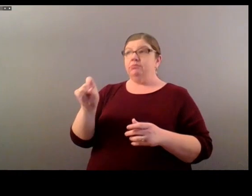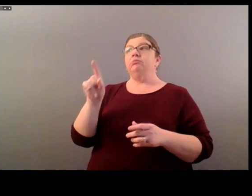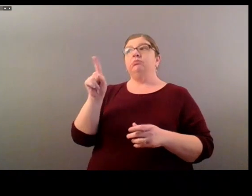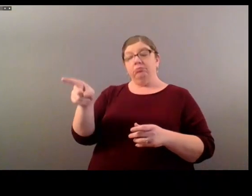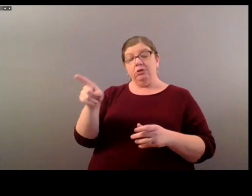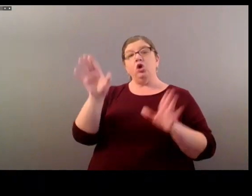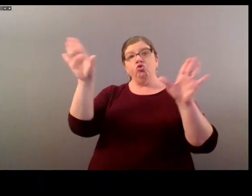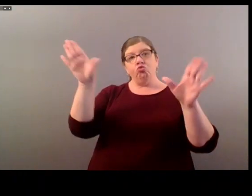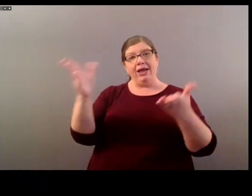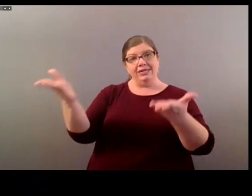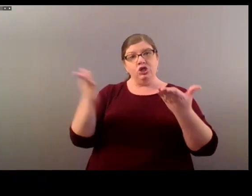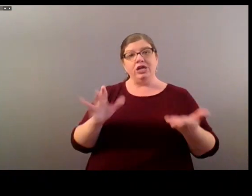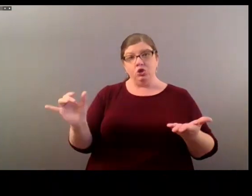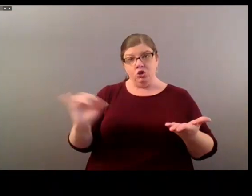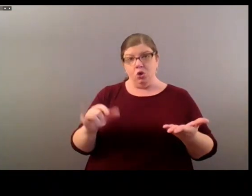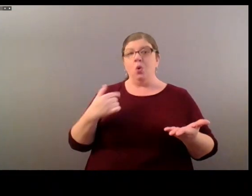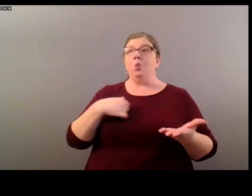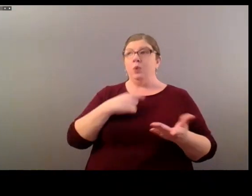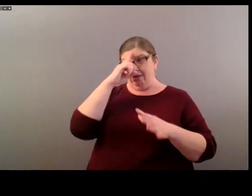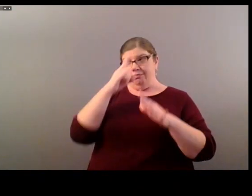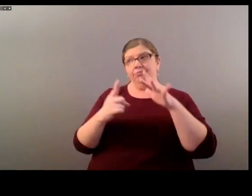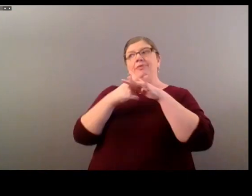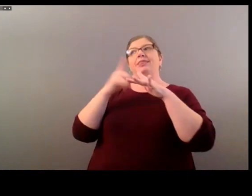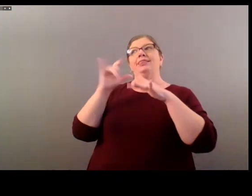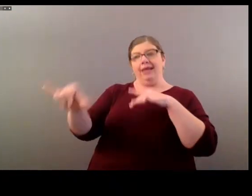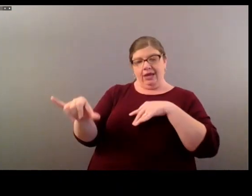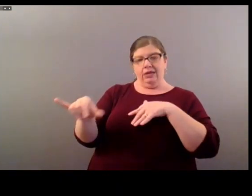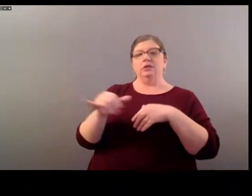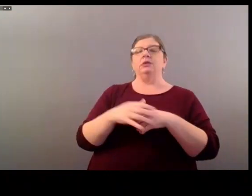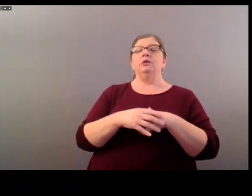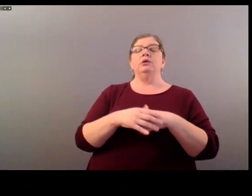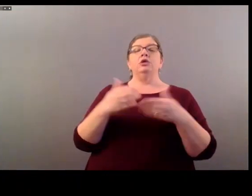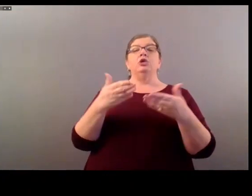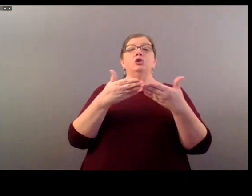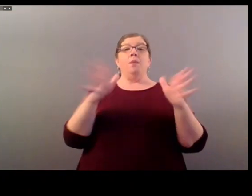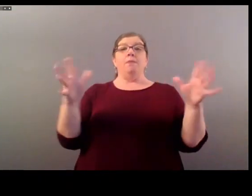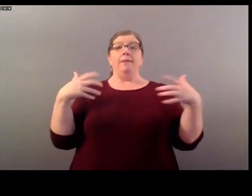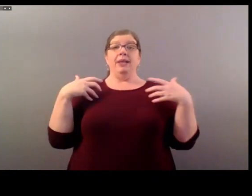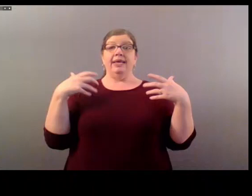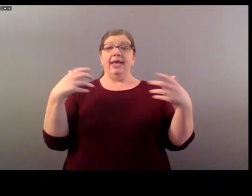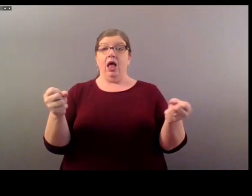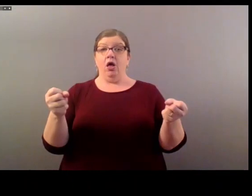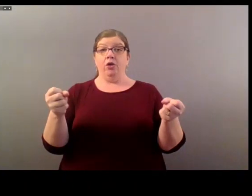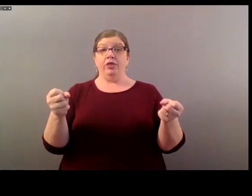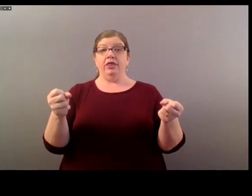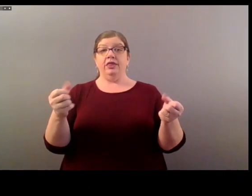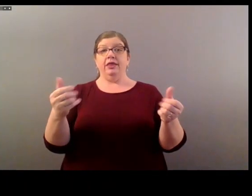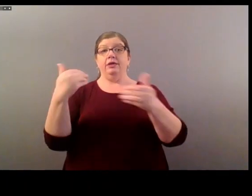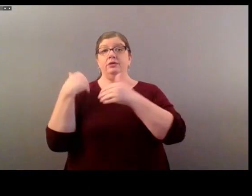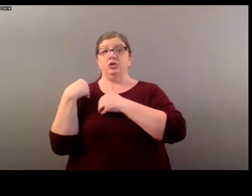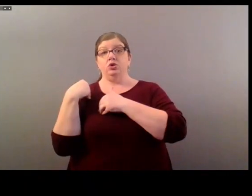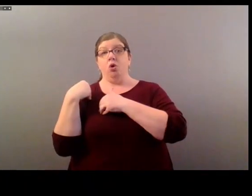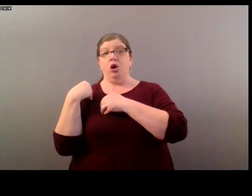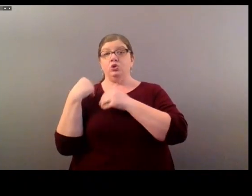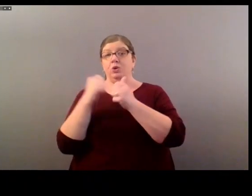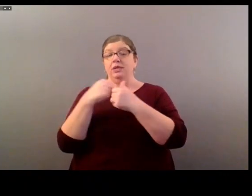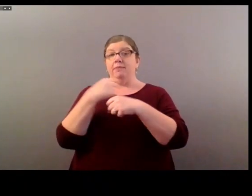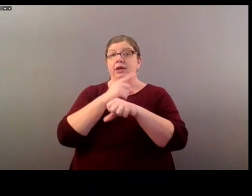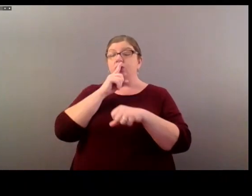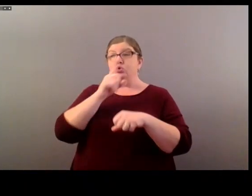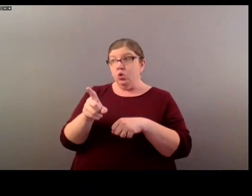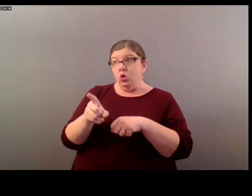great suggestion that we've also thought about. So public health is charged with making sure that